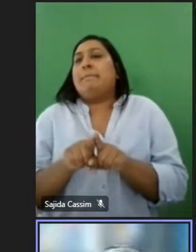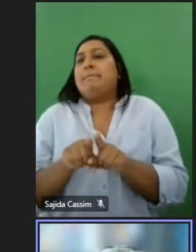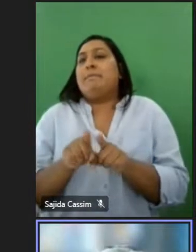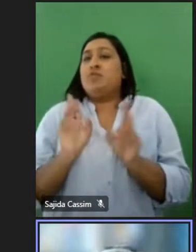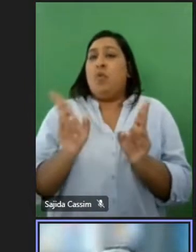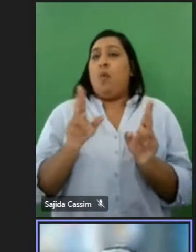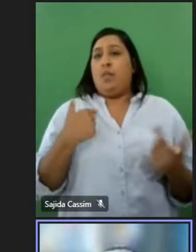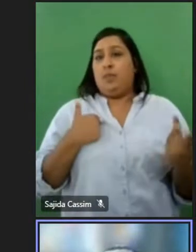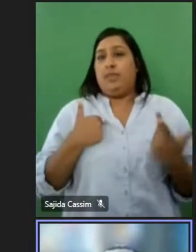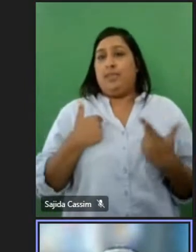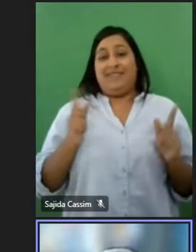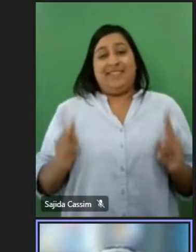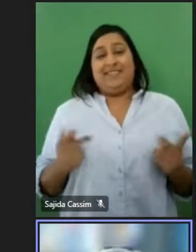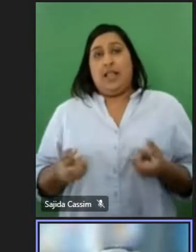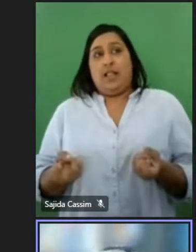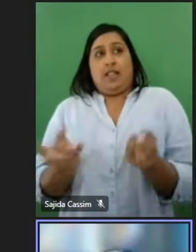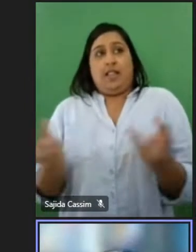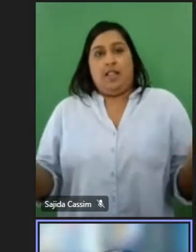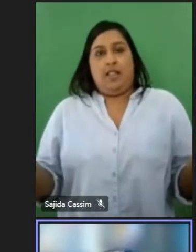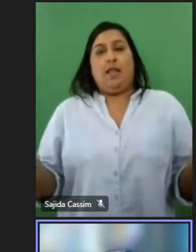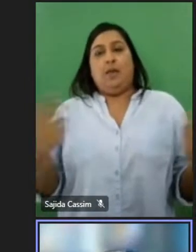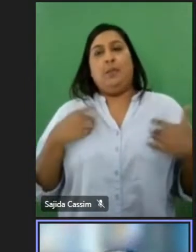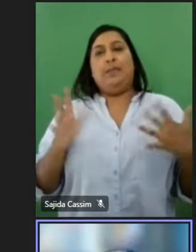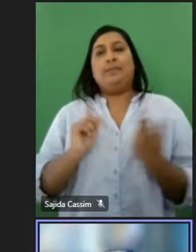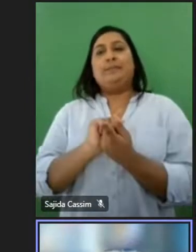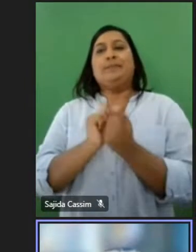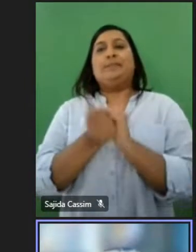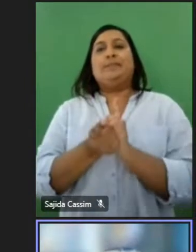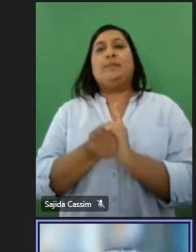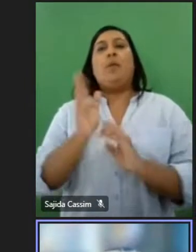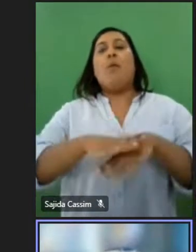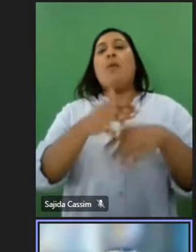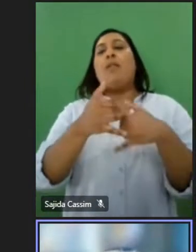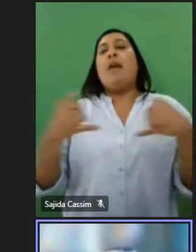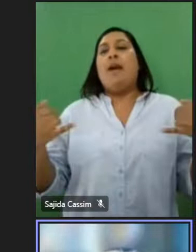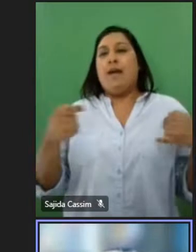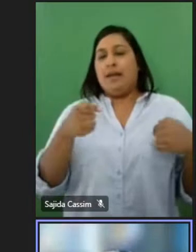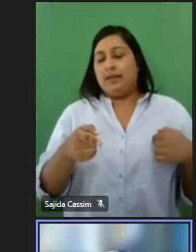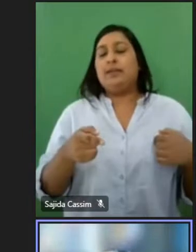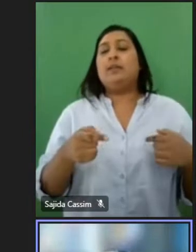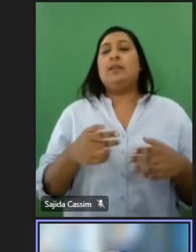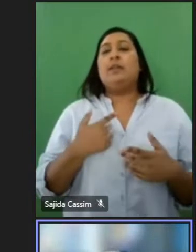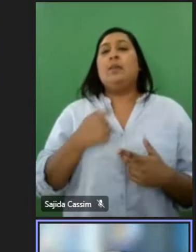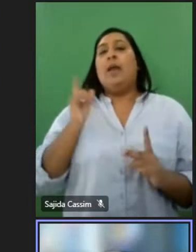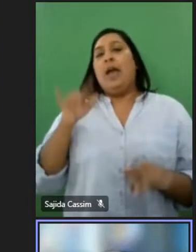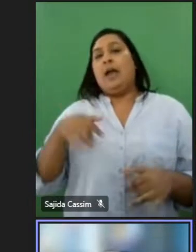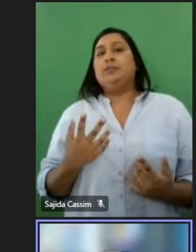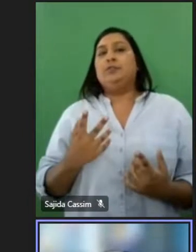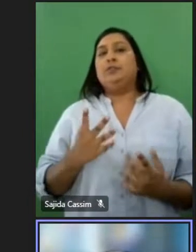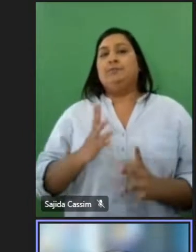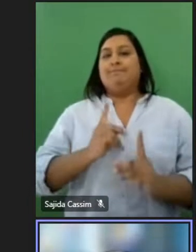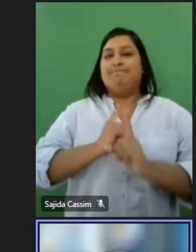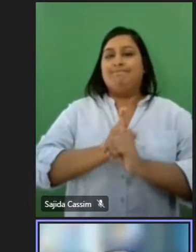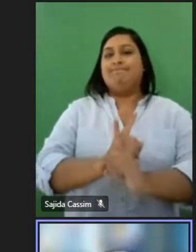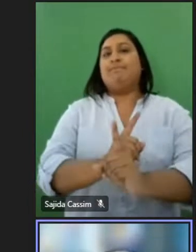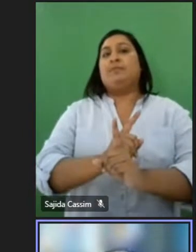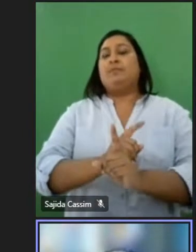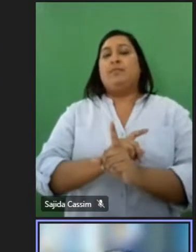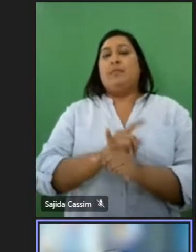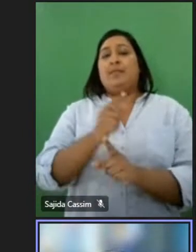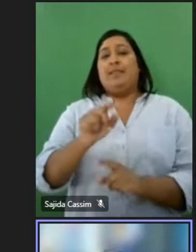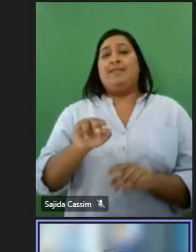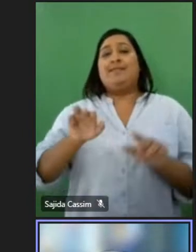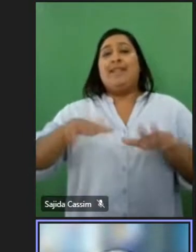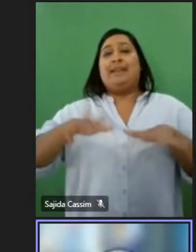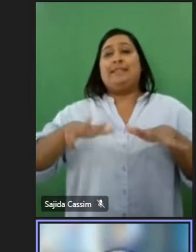it's a voluntary one and it's online. And we had to comply with COVID-19 regulations and also